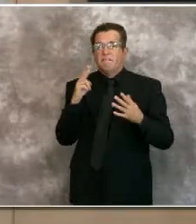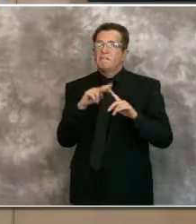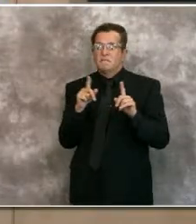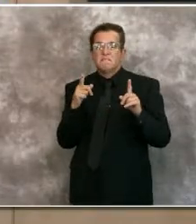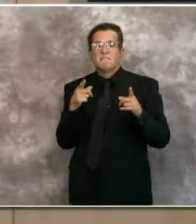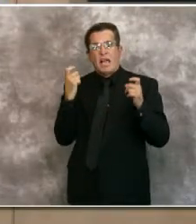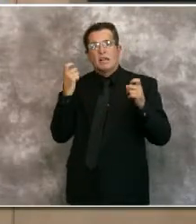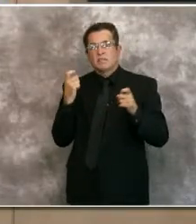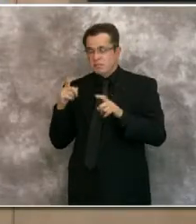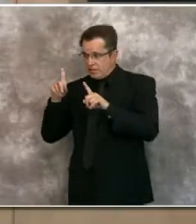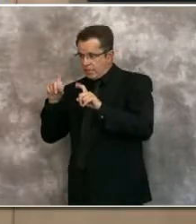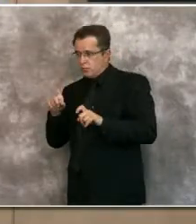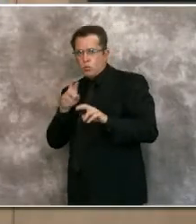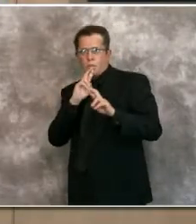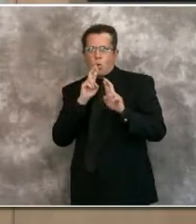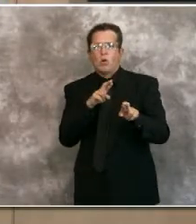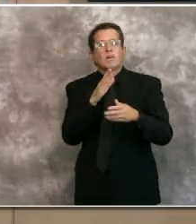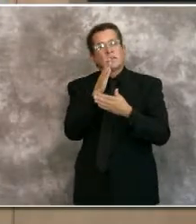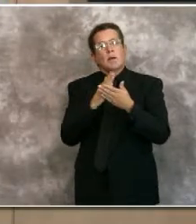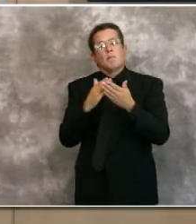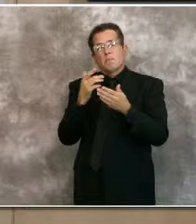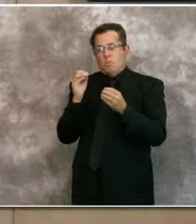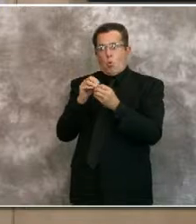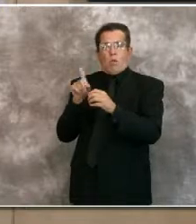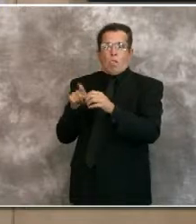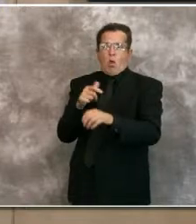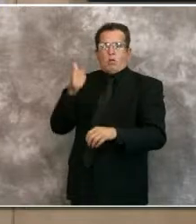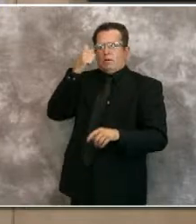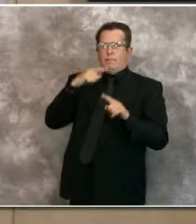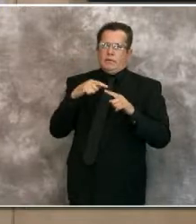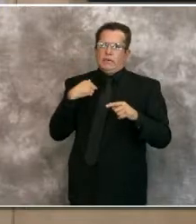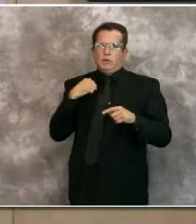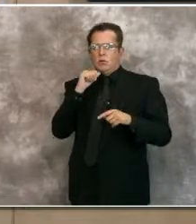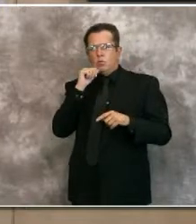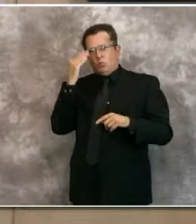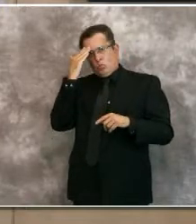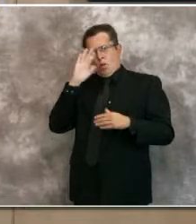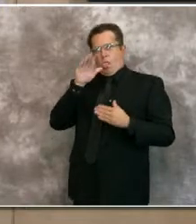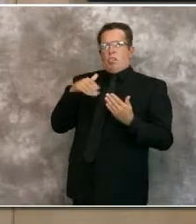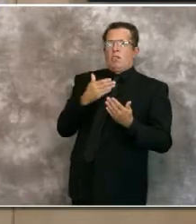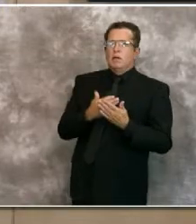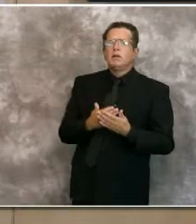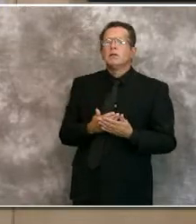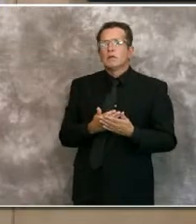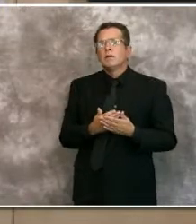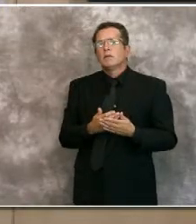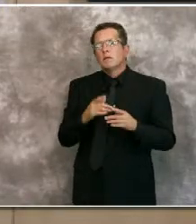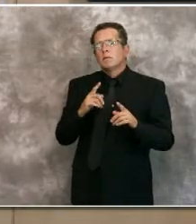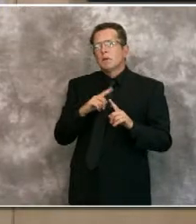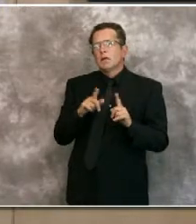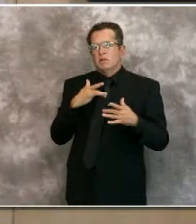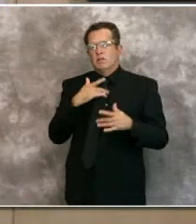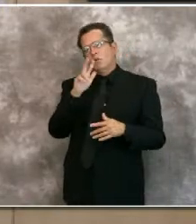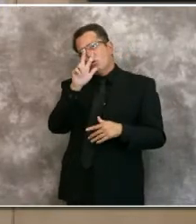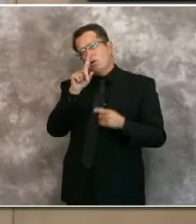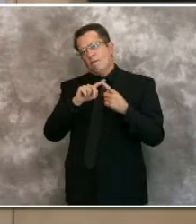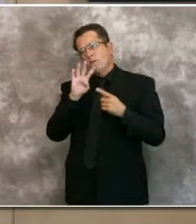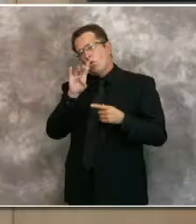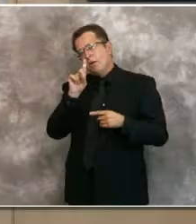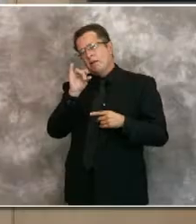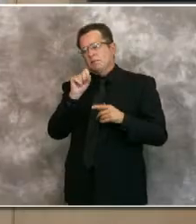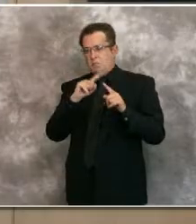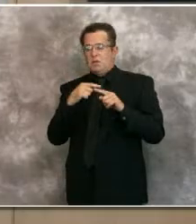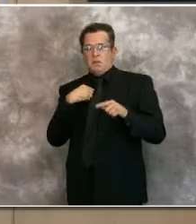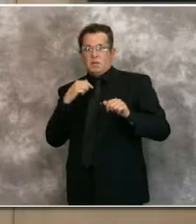but there are some that are longer. I just don't have that information available easily at this time. I don't know if any of our other colleagues do, but we